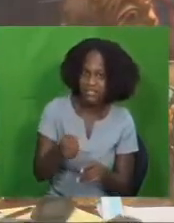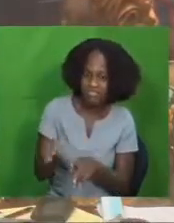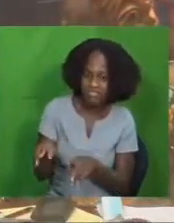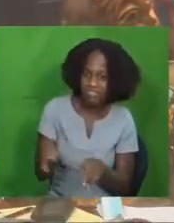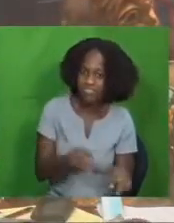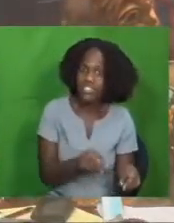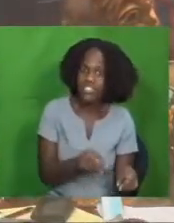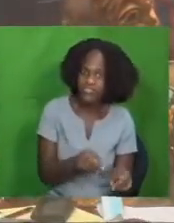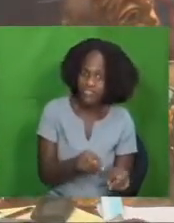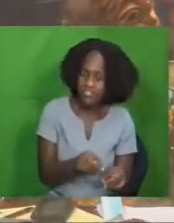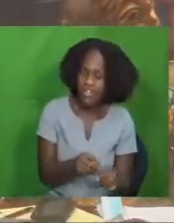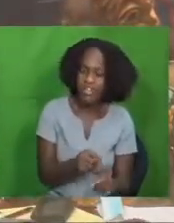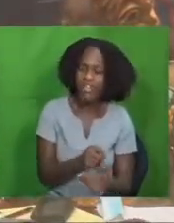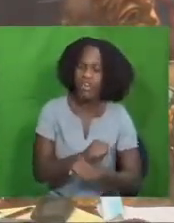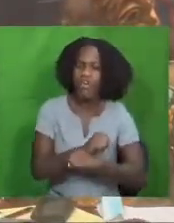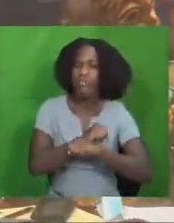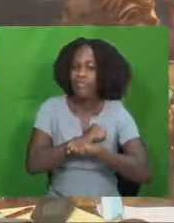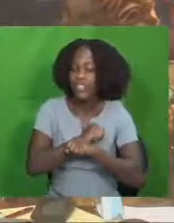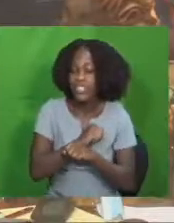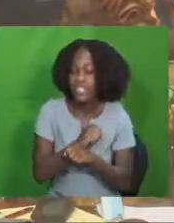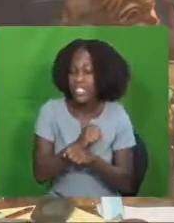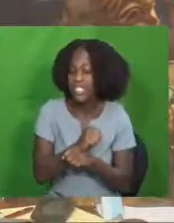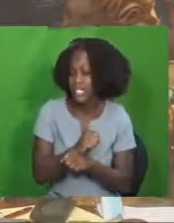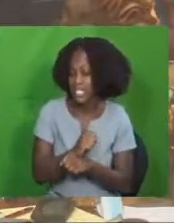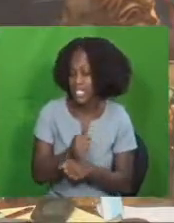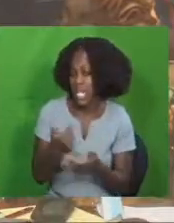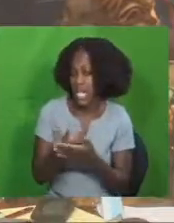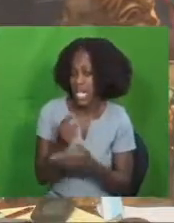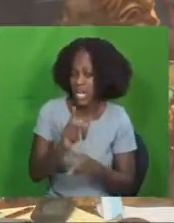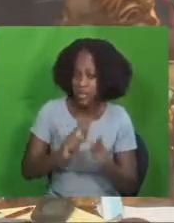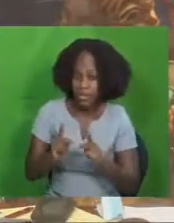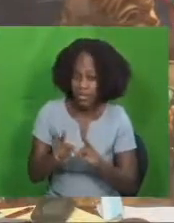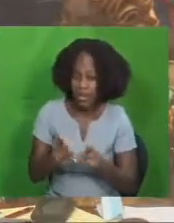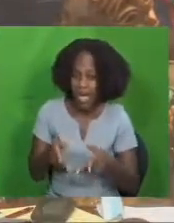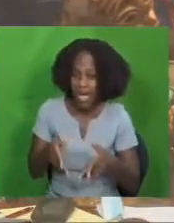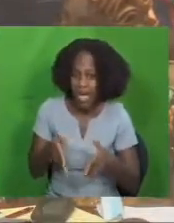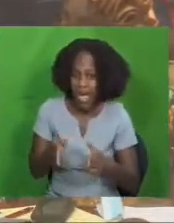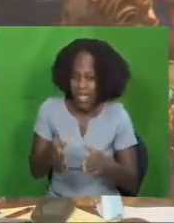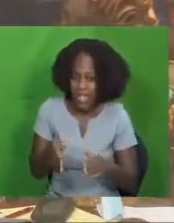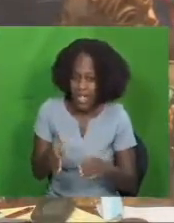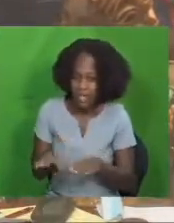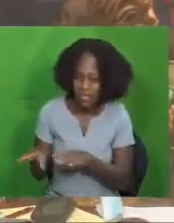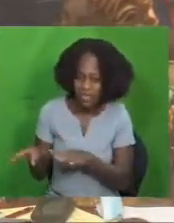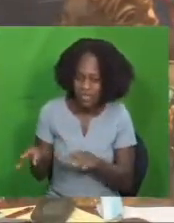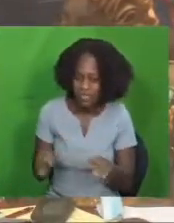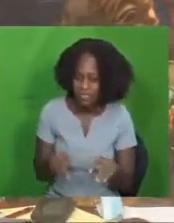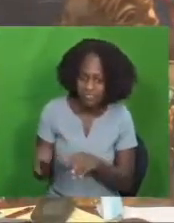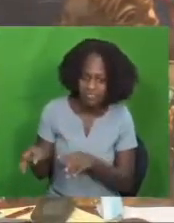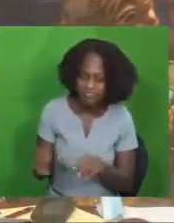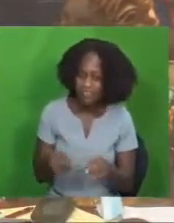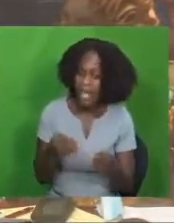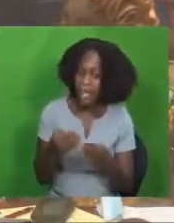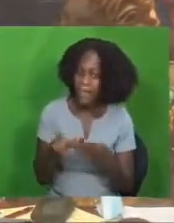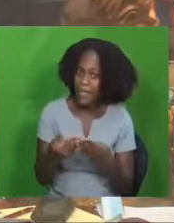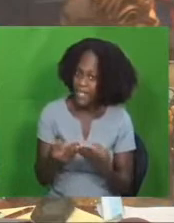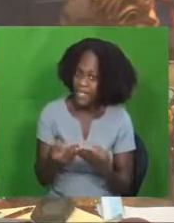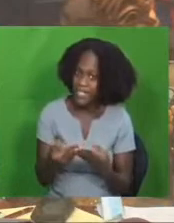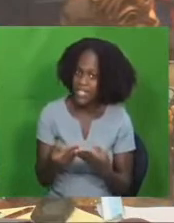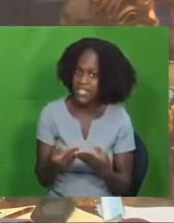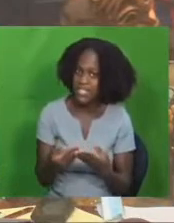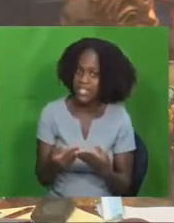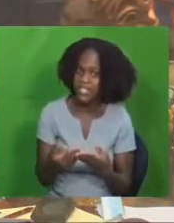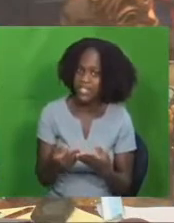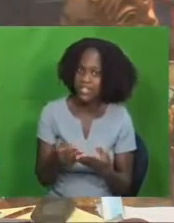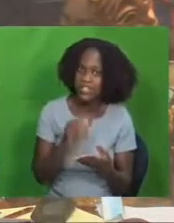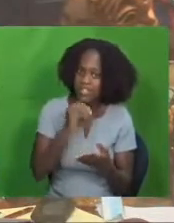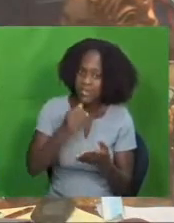do, or what we say, the ordinary Ghanaians, and enables them to continue to send money without the risk of being taken out of the